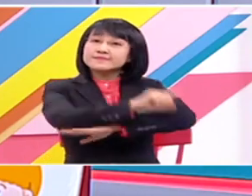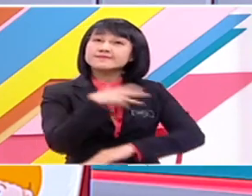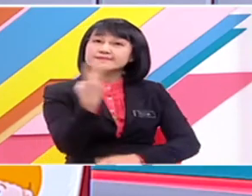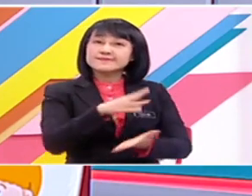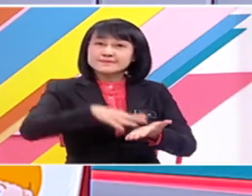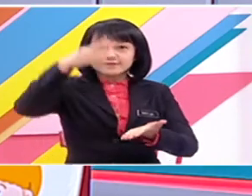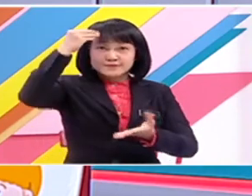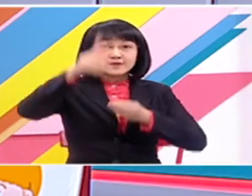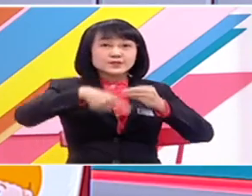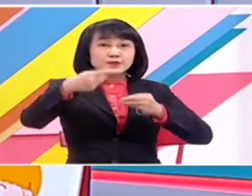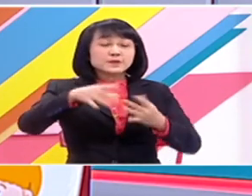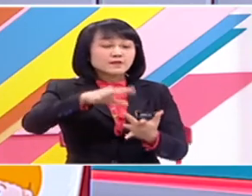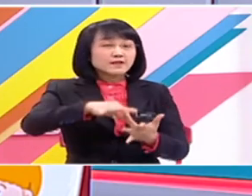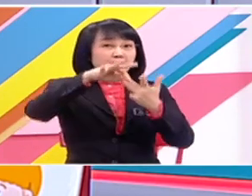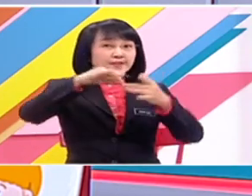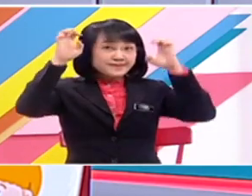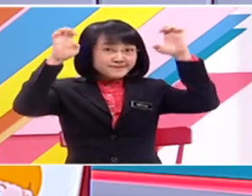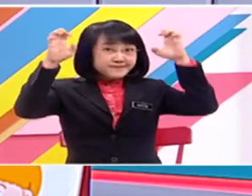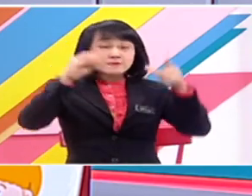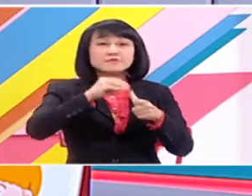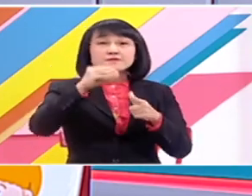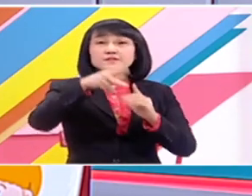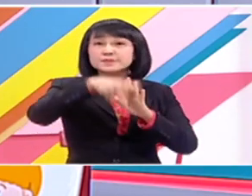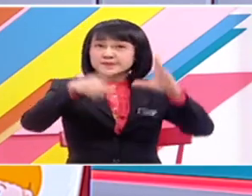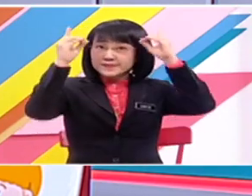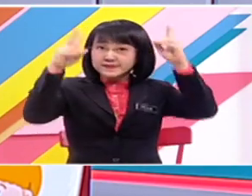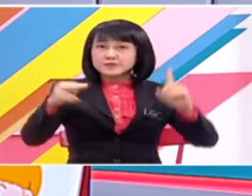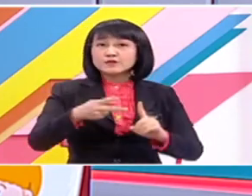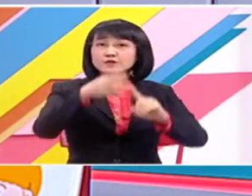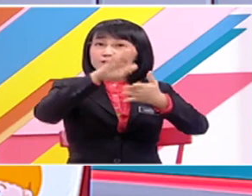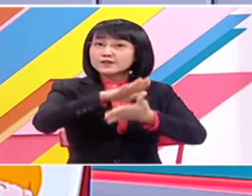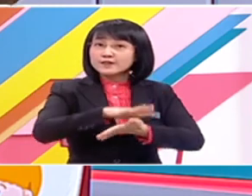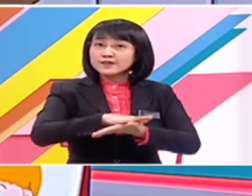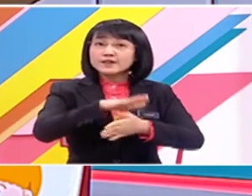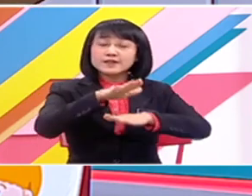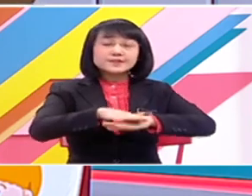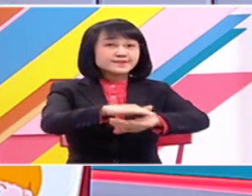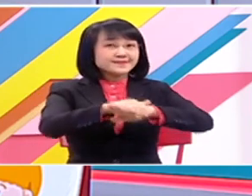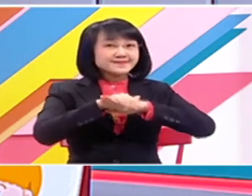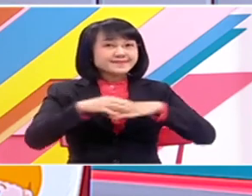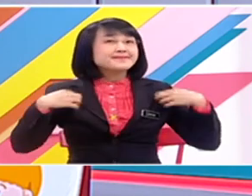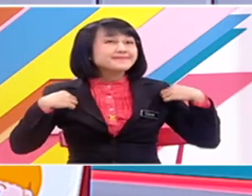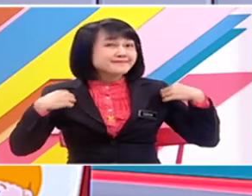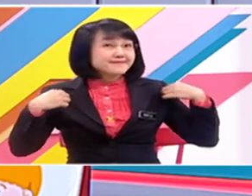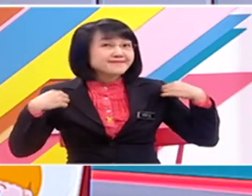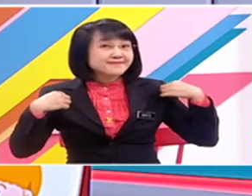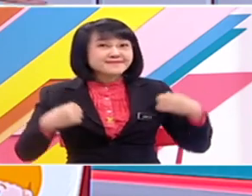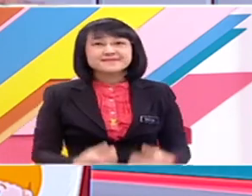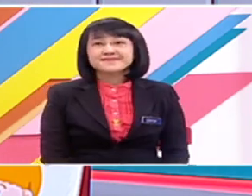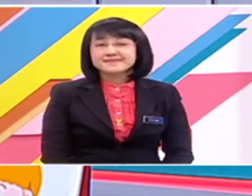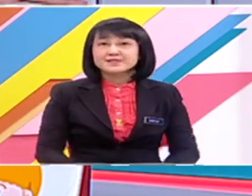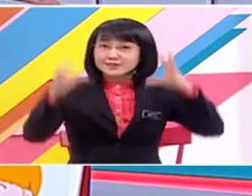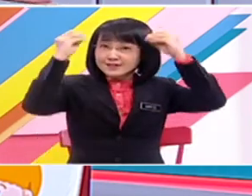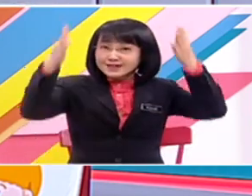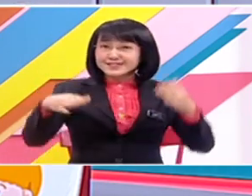about special education or pendidikan khas on Bahasa Inggeris. Clothes, like the one I'm wearing, also our teacher